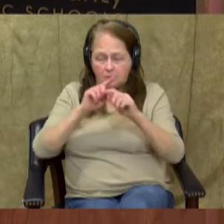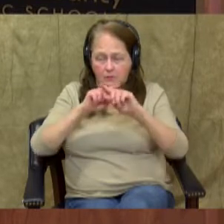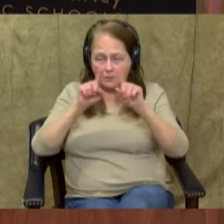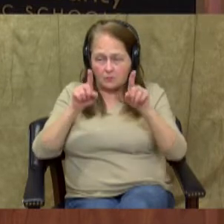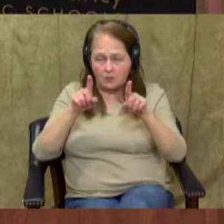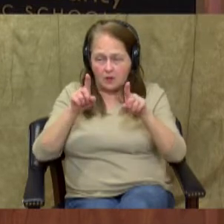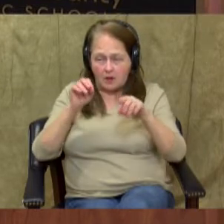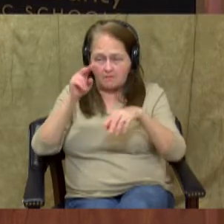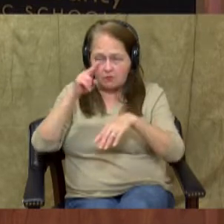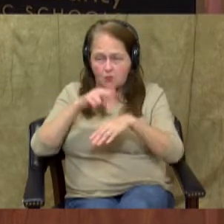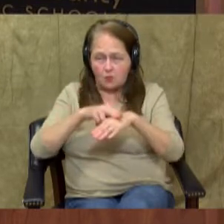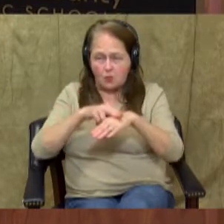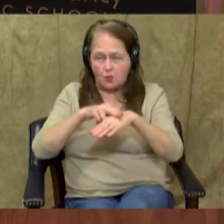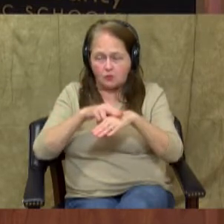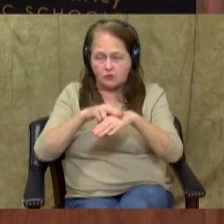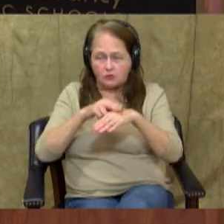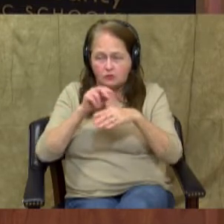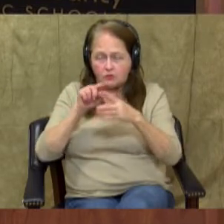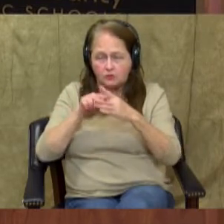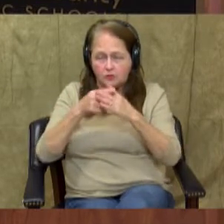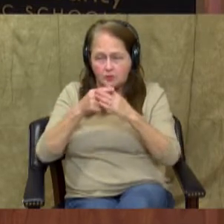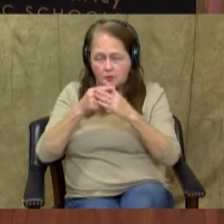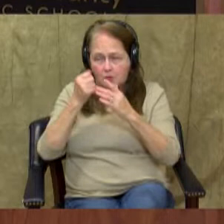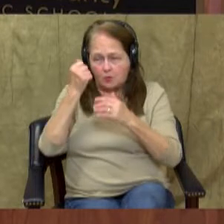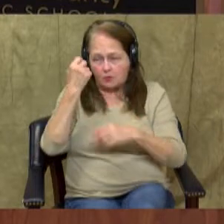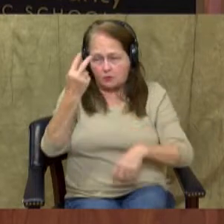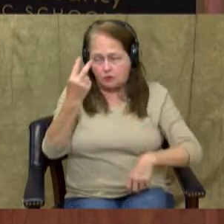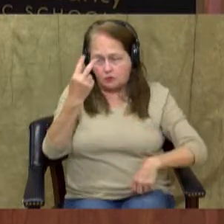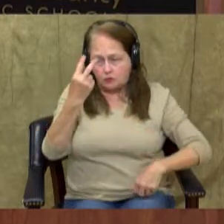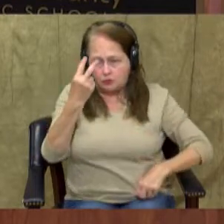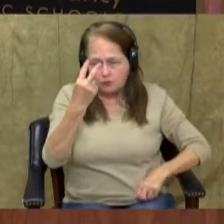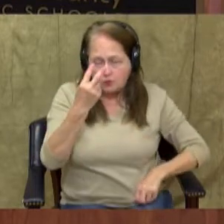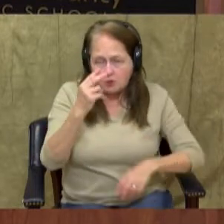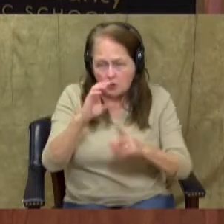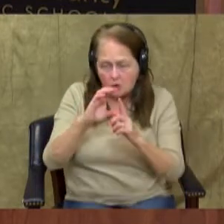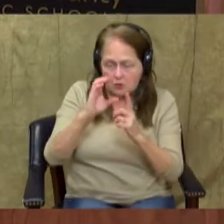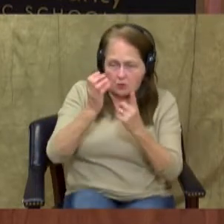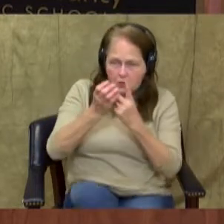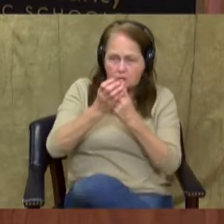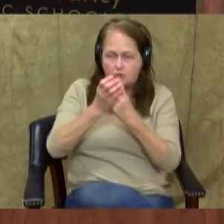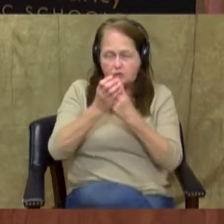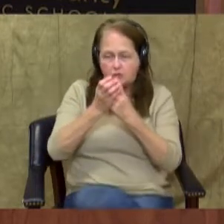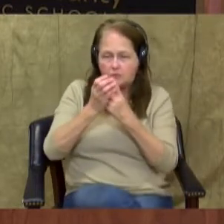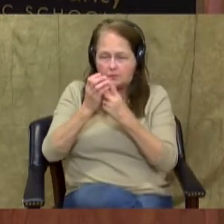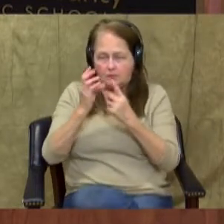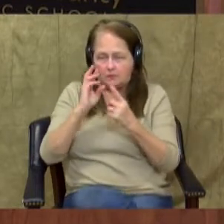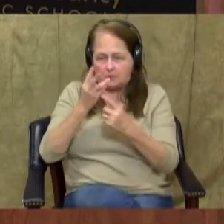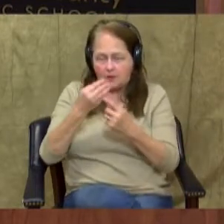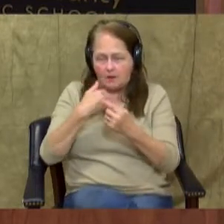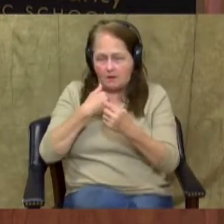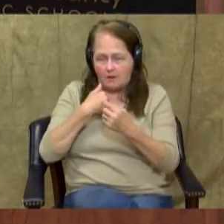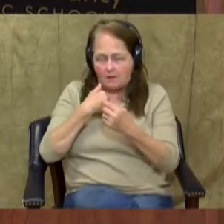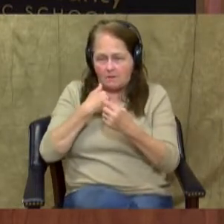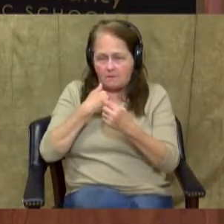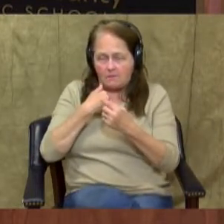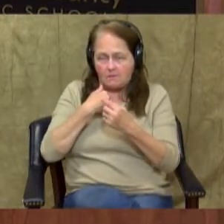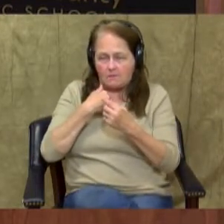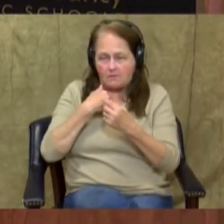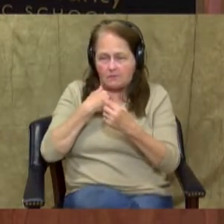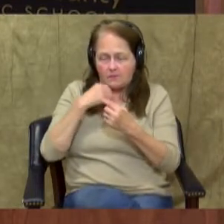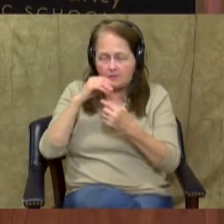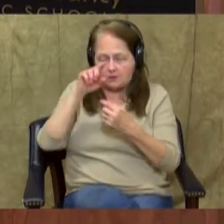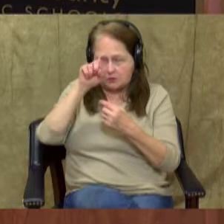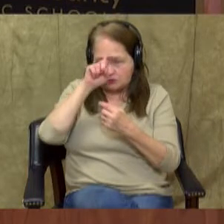But of course, this region started out with two main cultural hearths, two ancient civilizations. We have the ancient civilization of